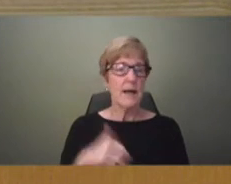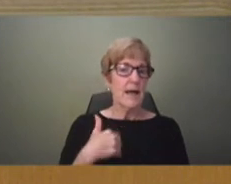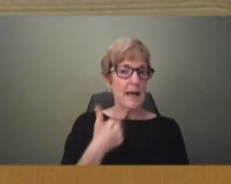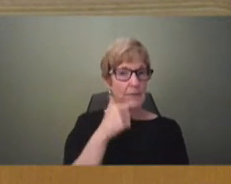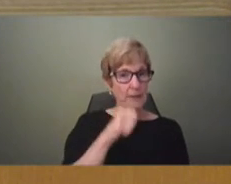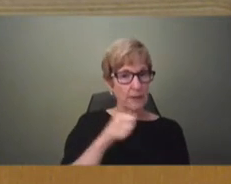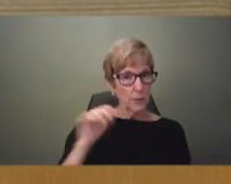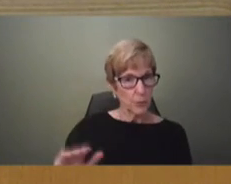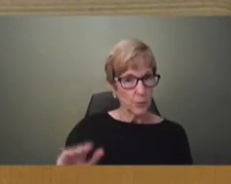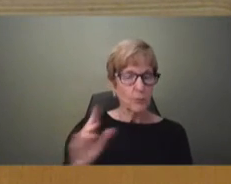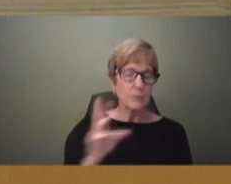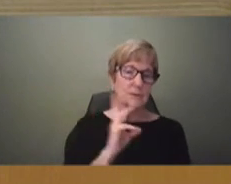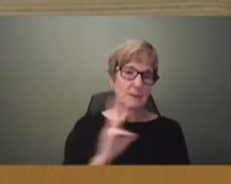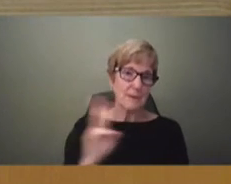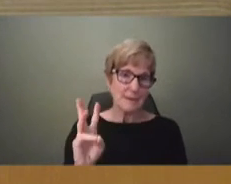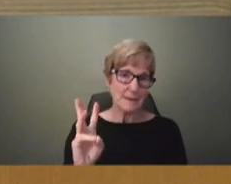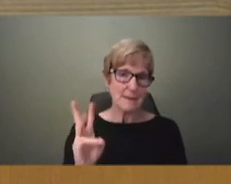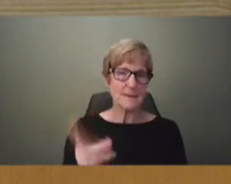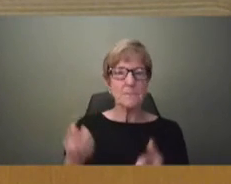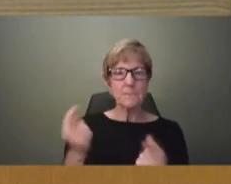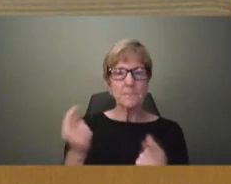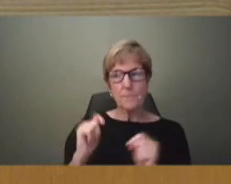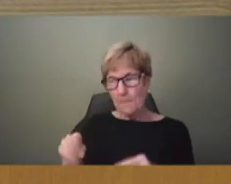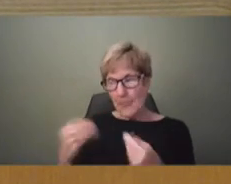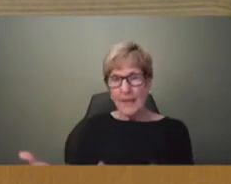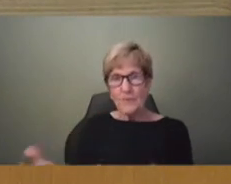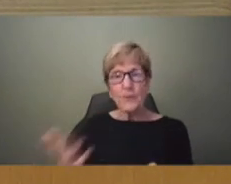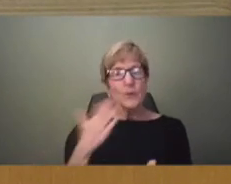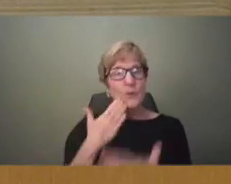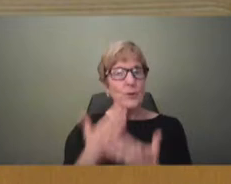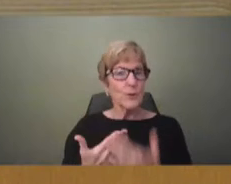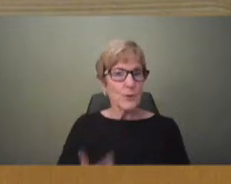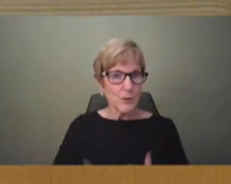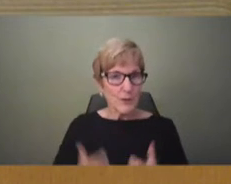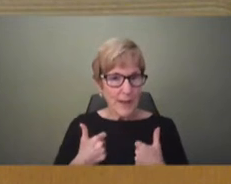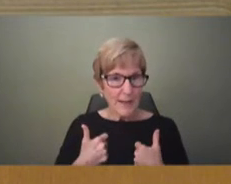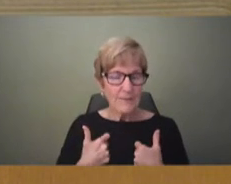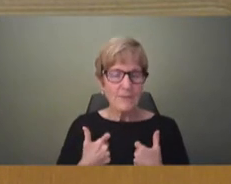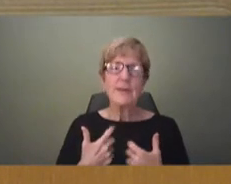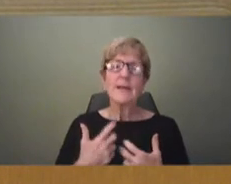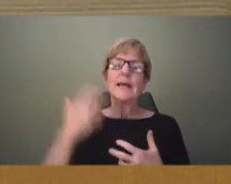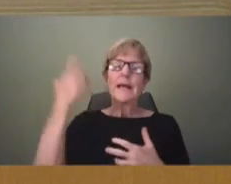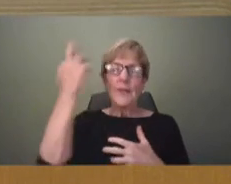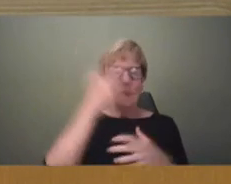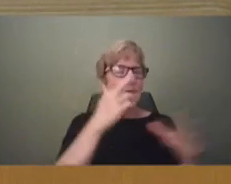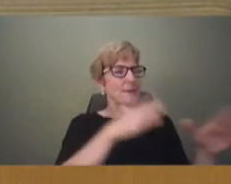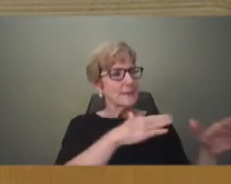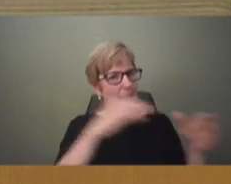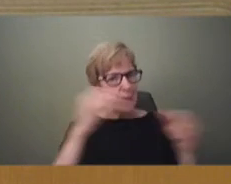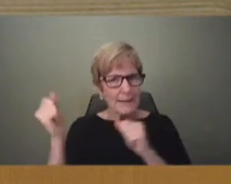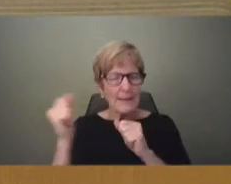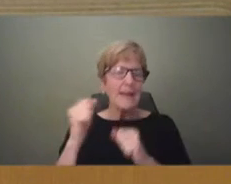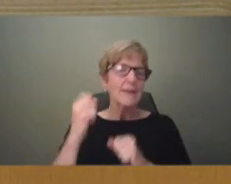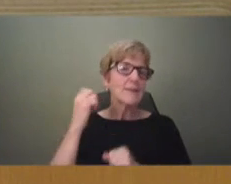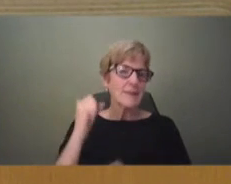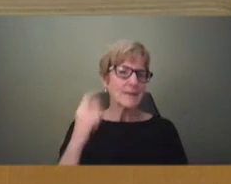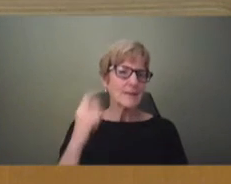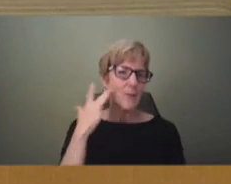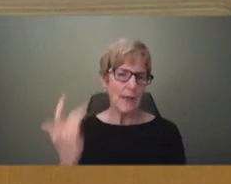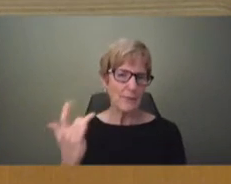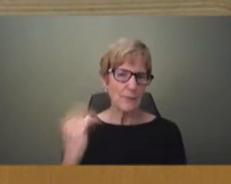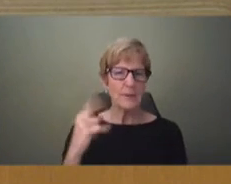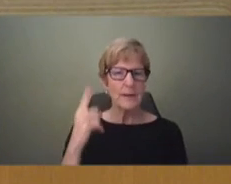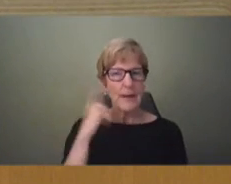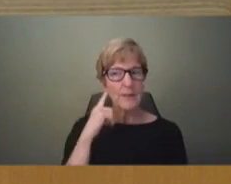almost six I'm trying to give her good life again that's why I escaped Southern California and I think I chose